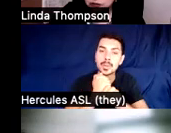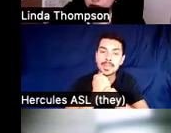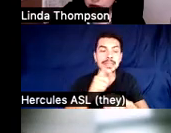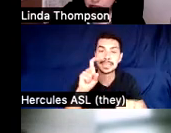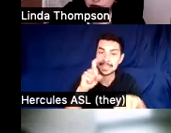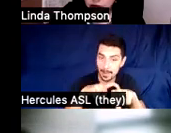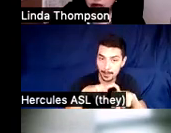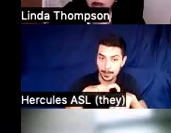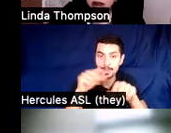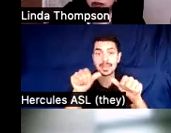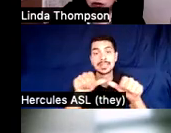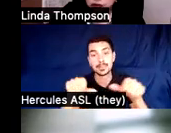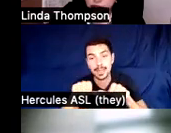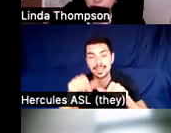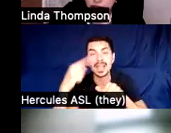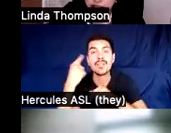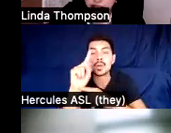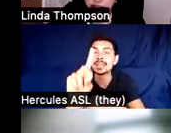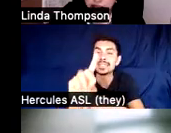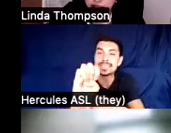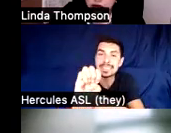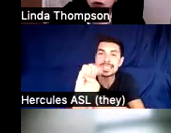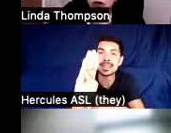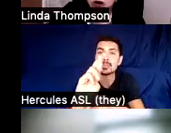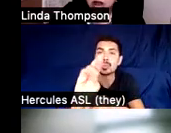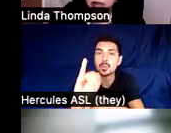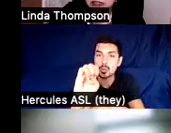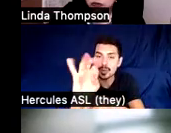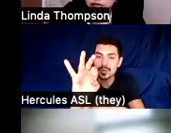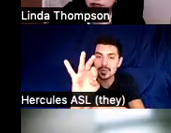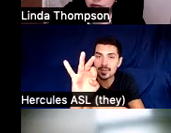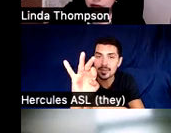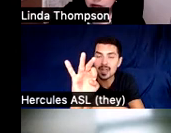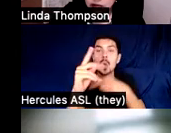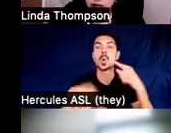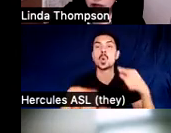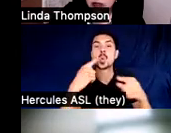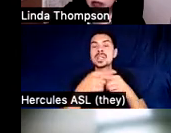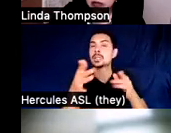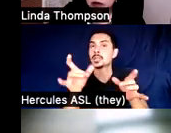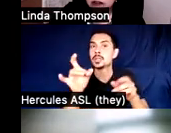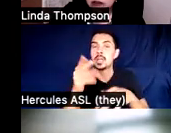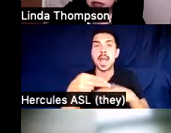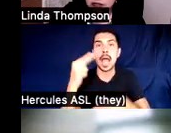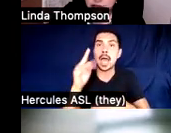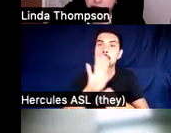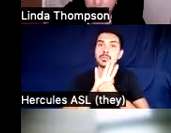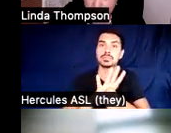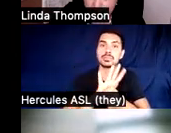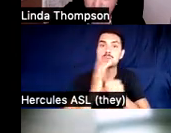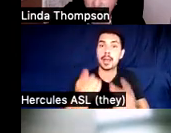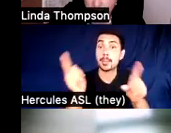for debriefing after critical incidents or high stress times, that you have a place